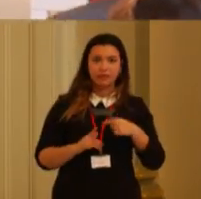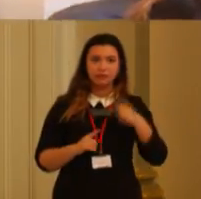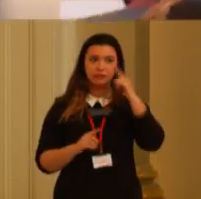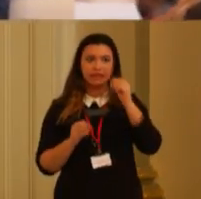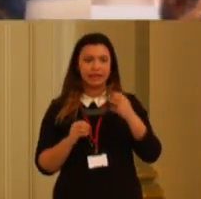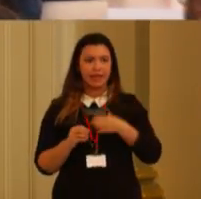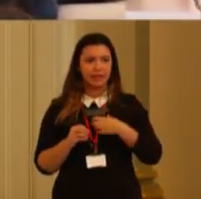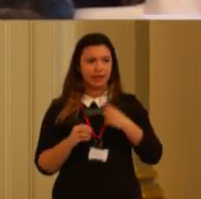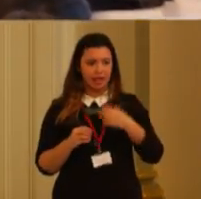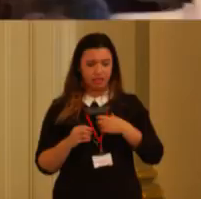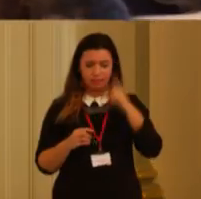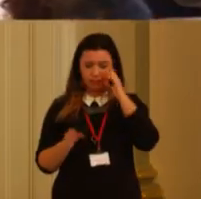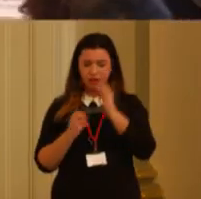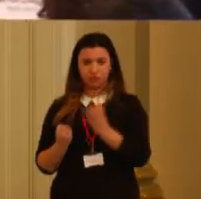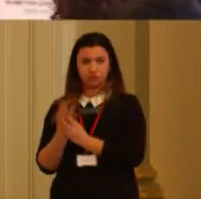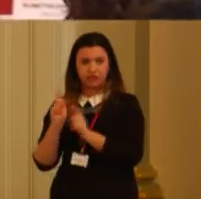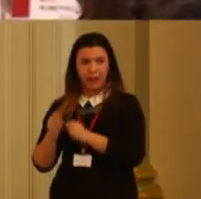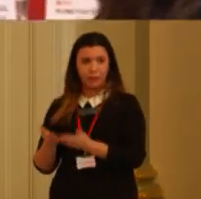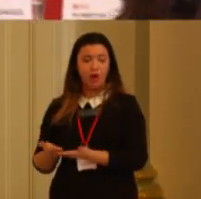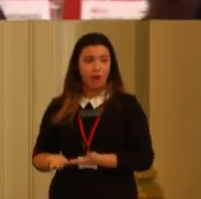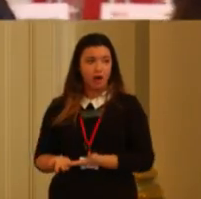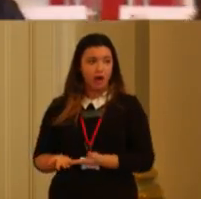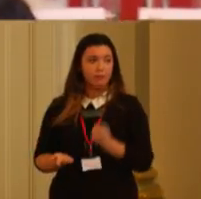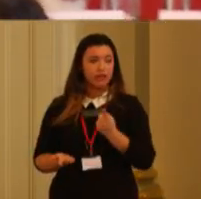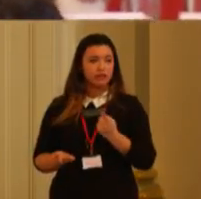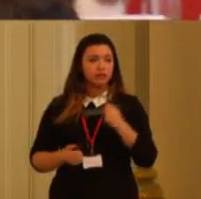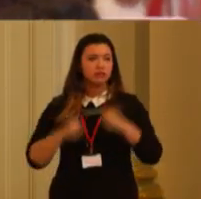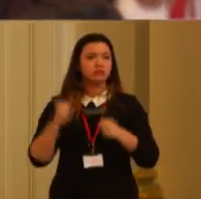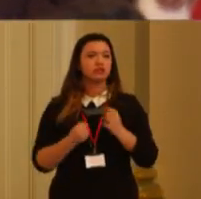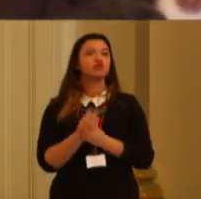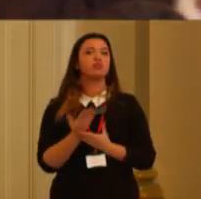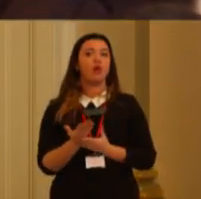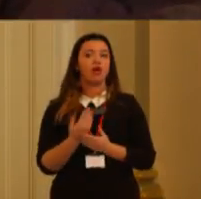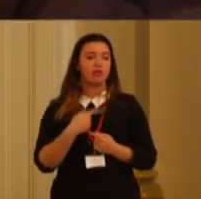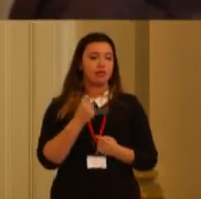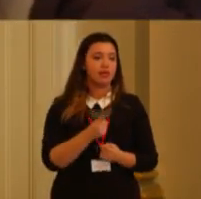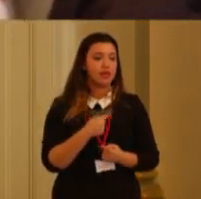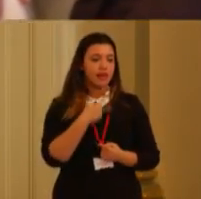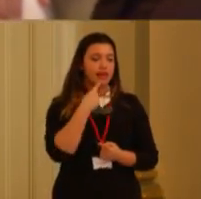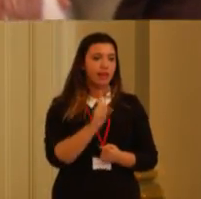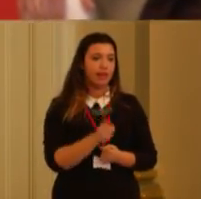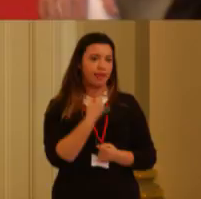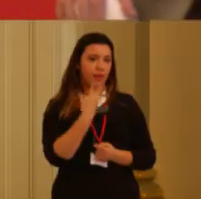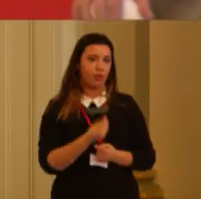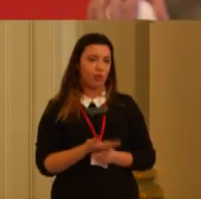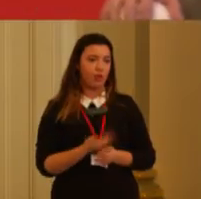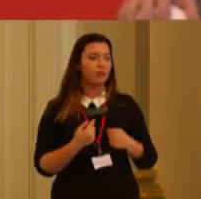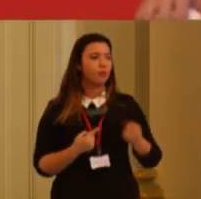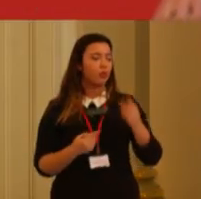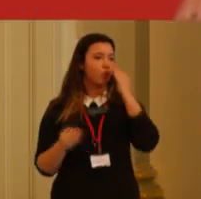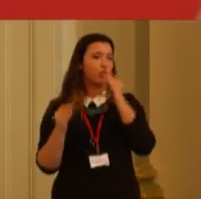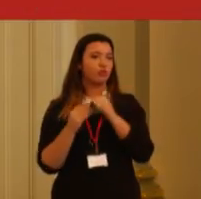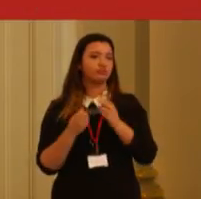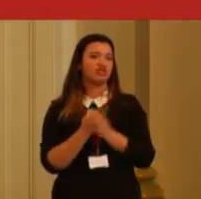these expectations, young people are developing and creating a vision for themselves, but they avoid tension. They try to